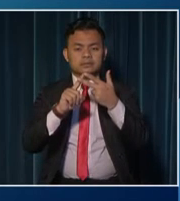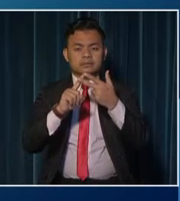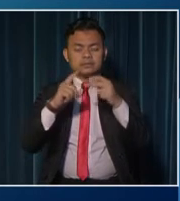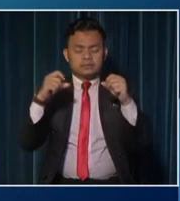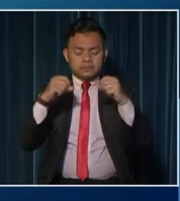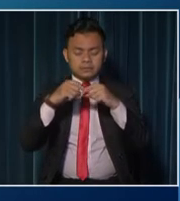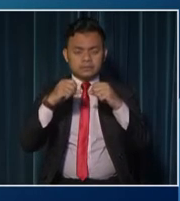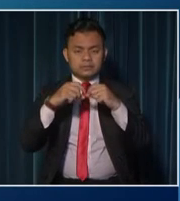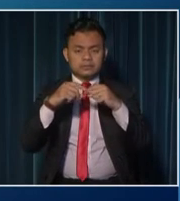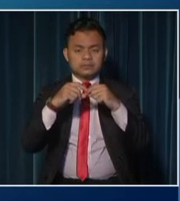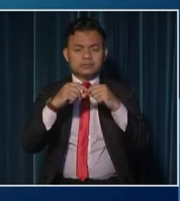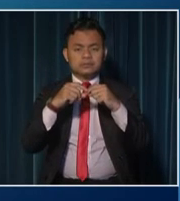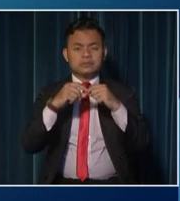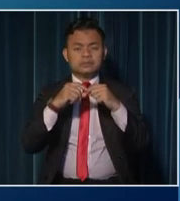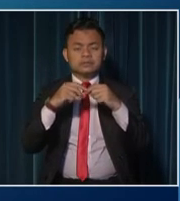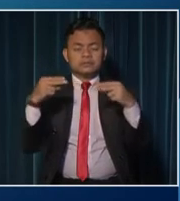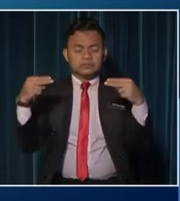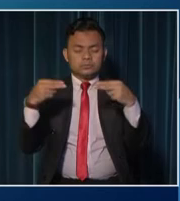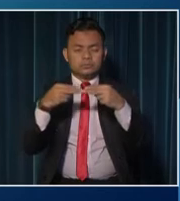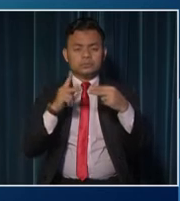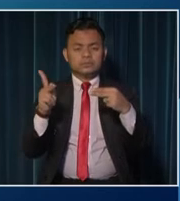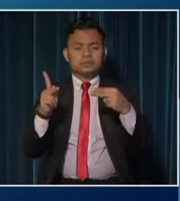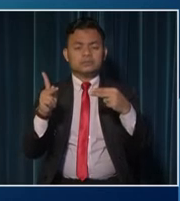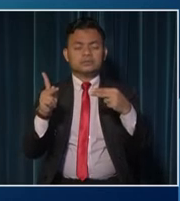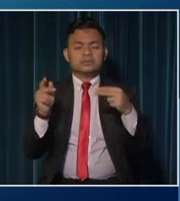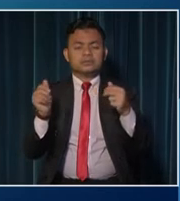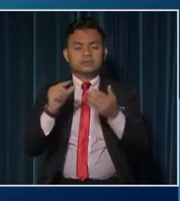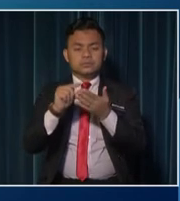components using the connecting wires.